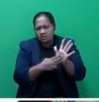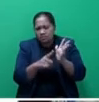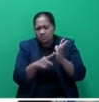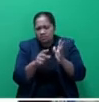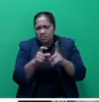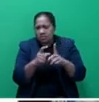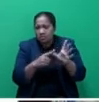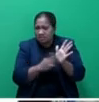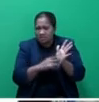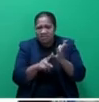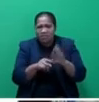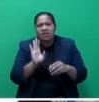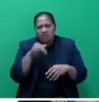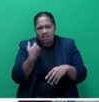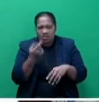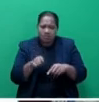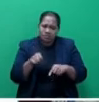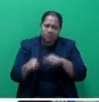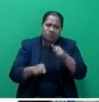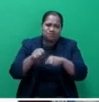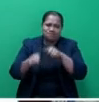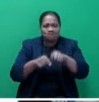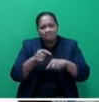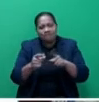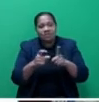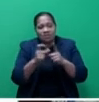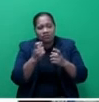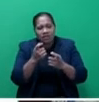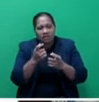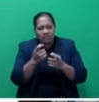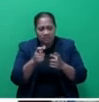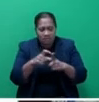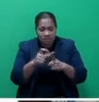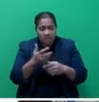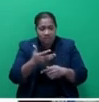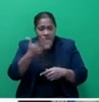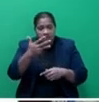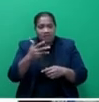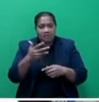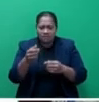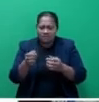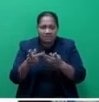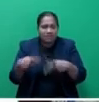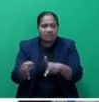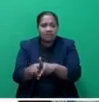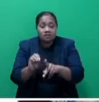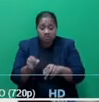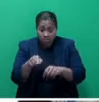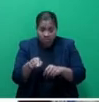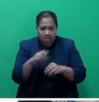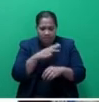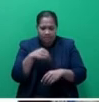point towards Davulevu development. Now, based on the complaints, Ministry carried out a